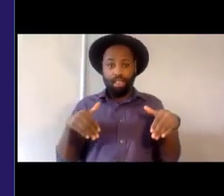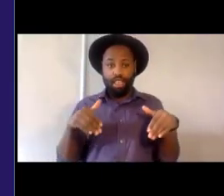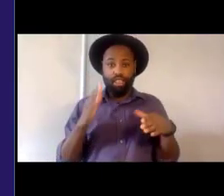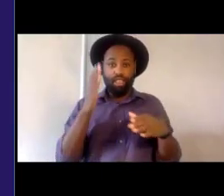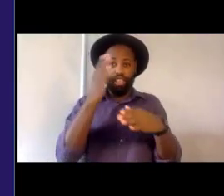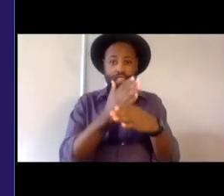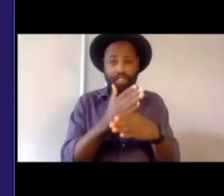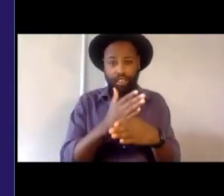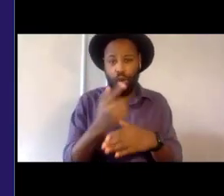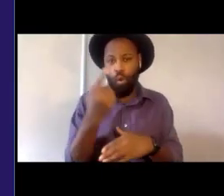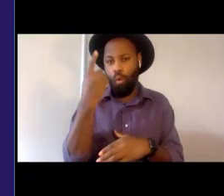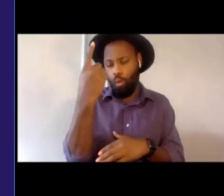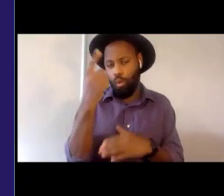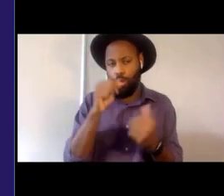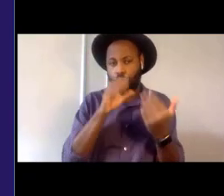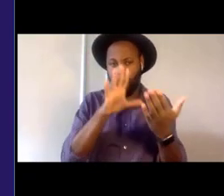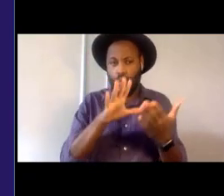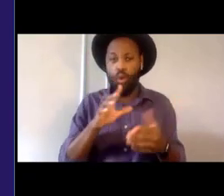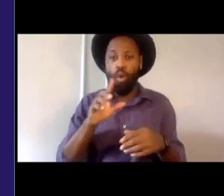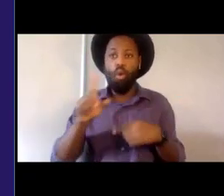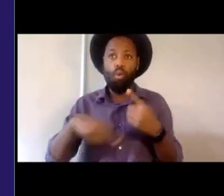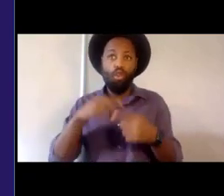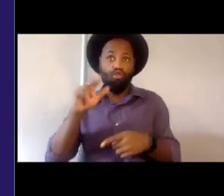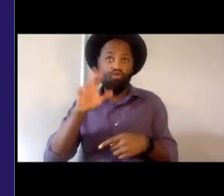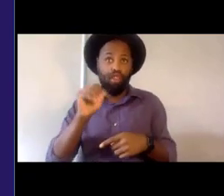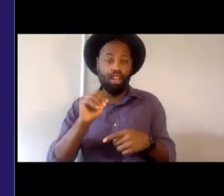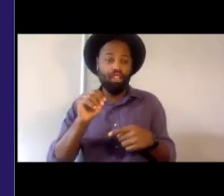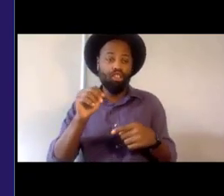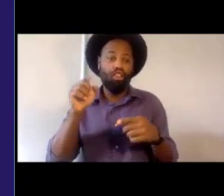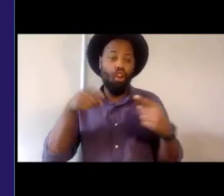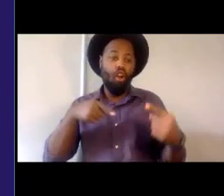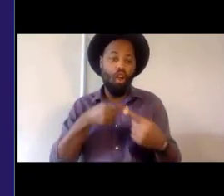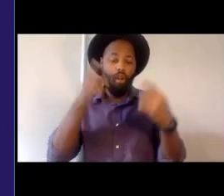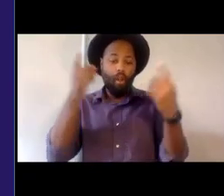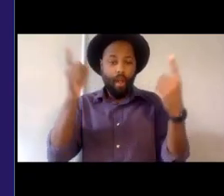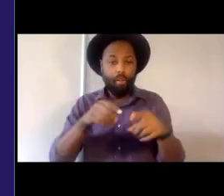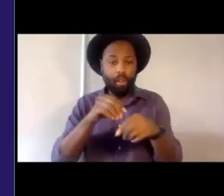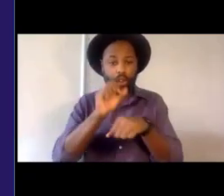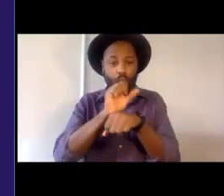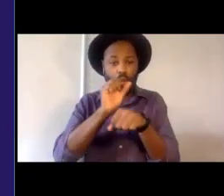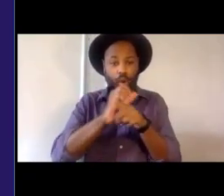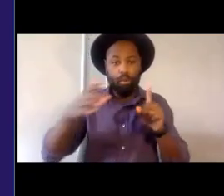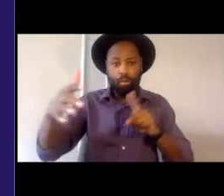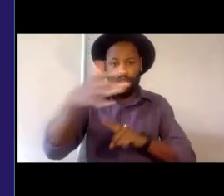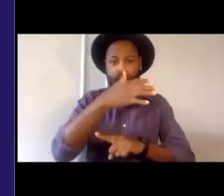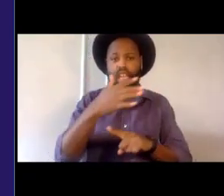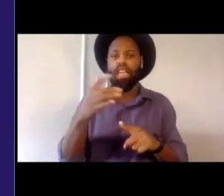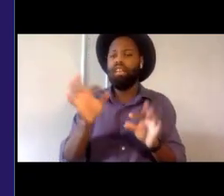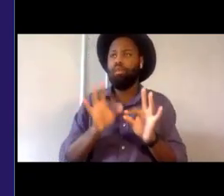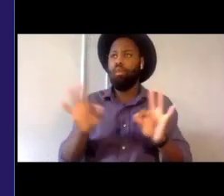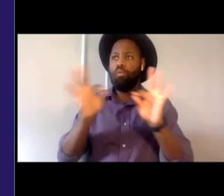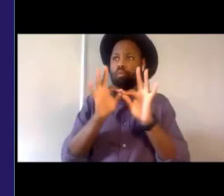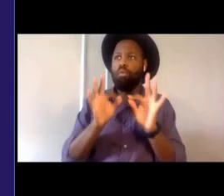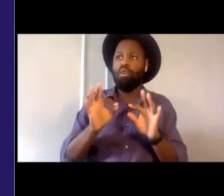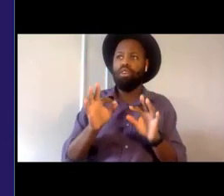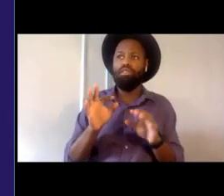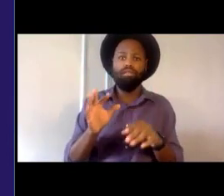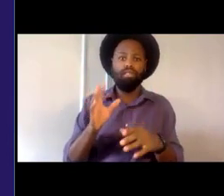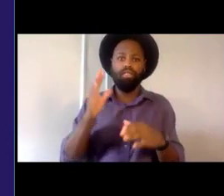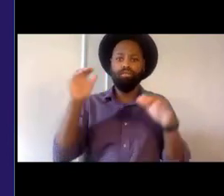When racial harm is done in the workplace, the involvement of bystanders plays a key role in reducing trauma. So one study from the